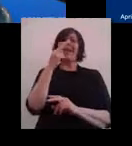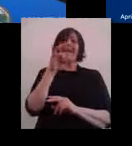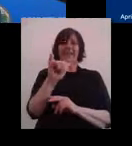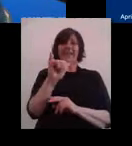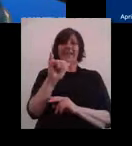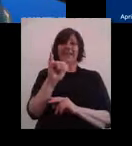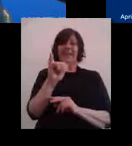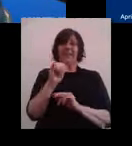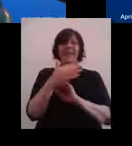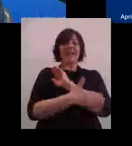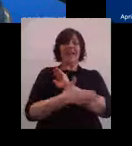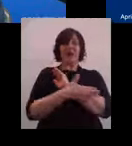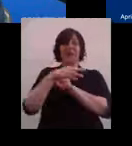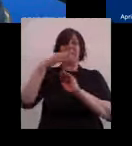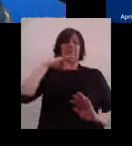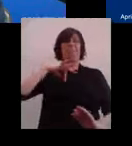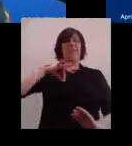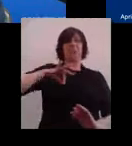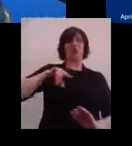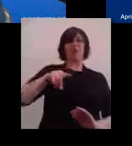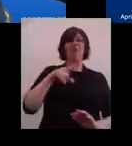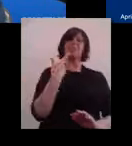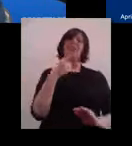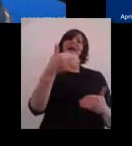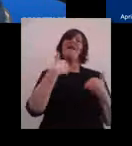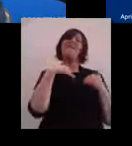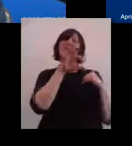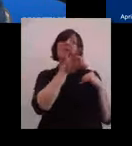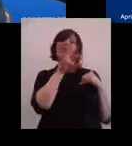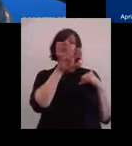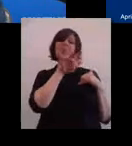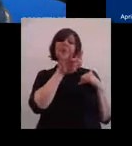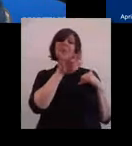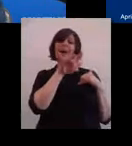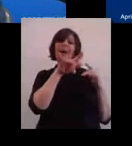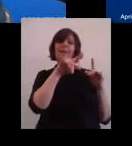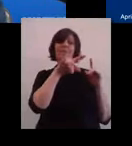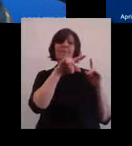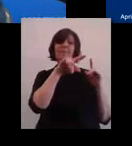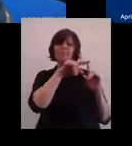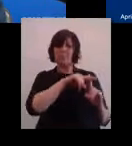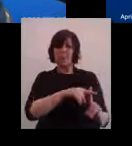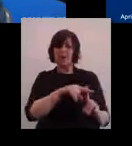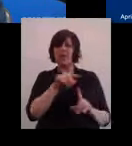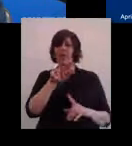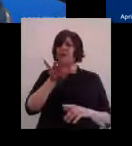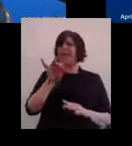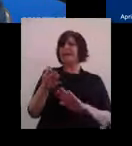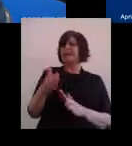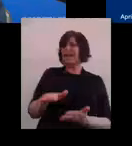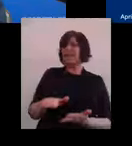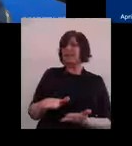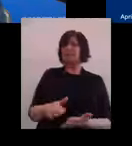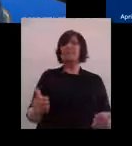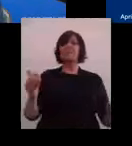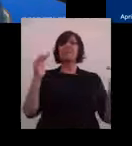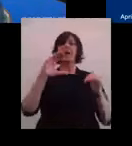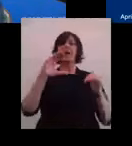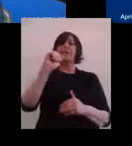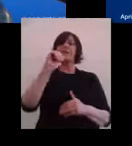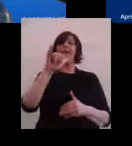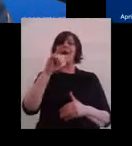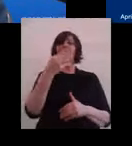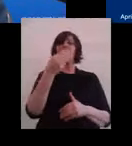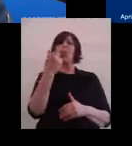have 925 cases and 38 deaths. Looking at Cuyahoga County, where Cleveland is, they